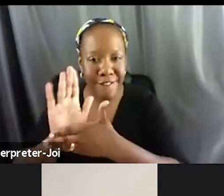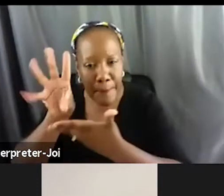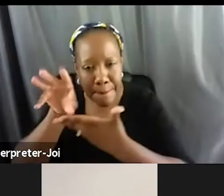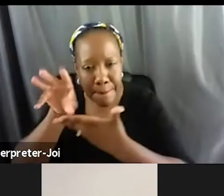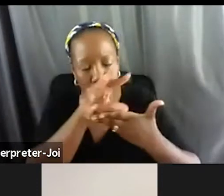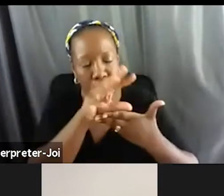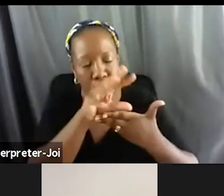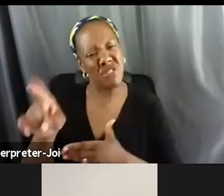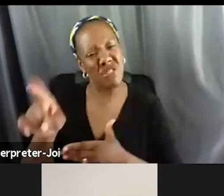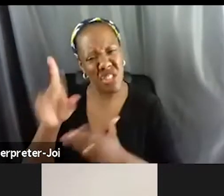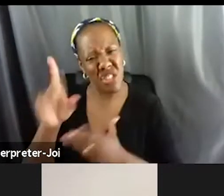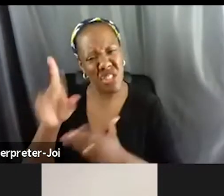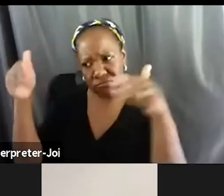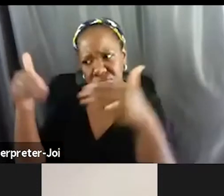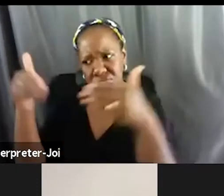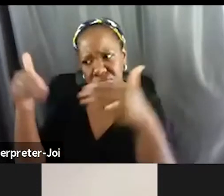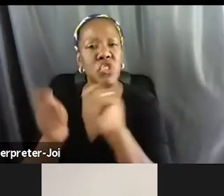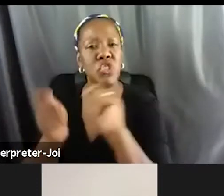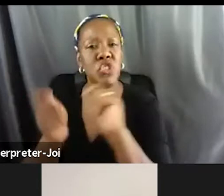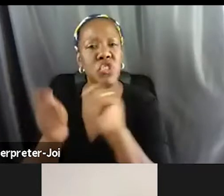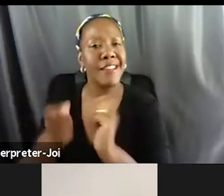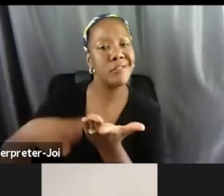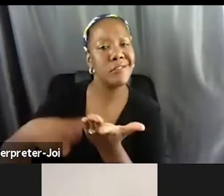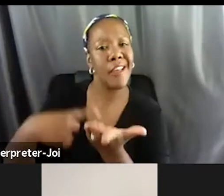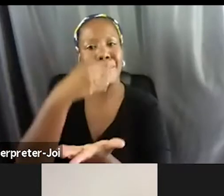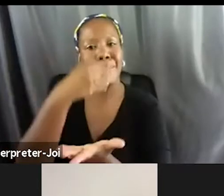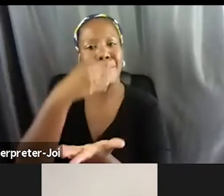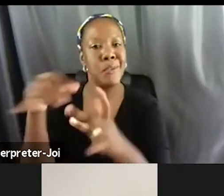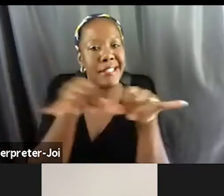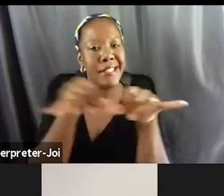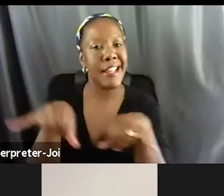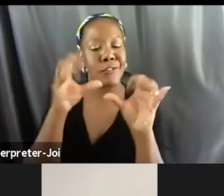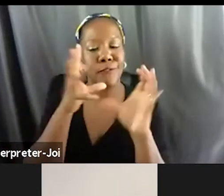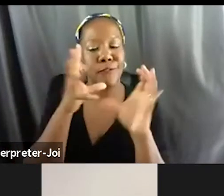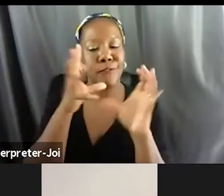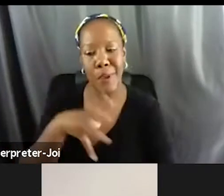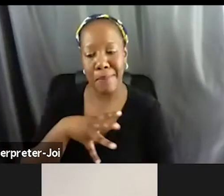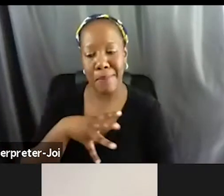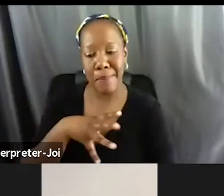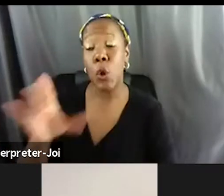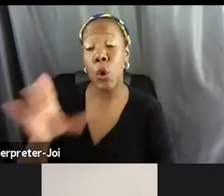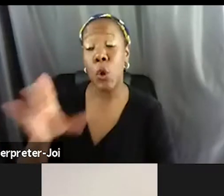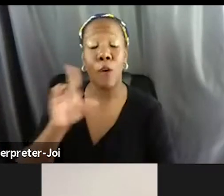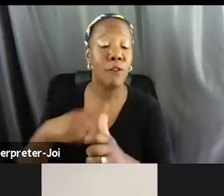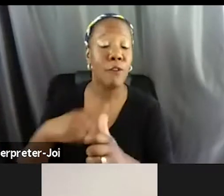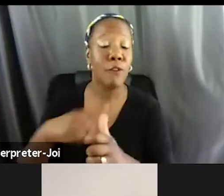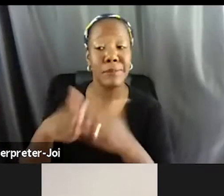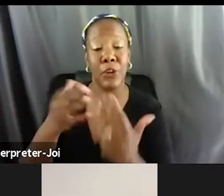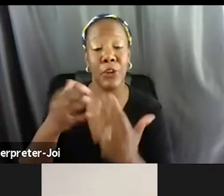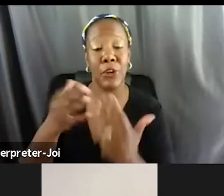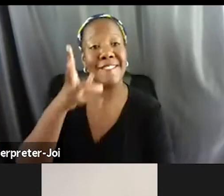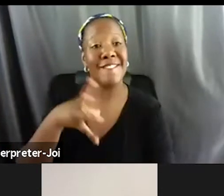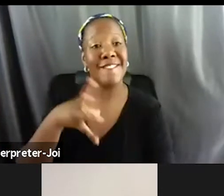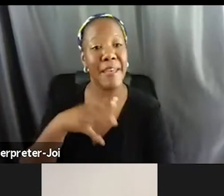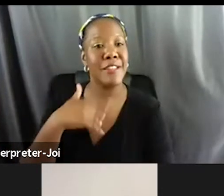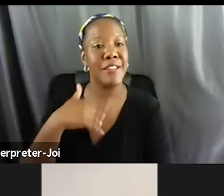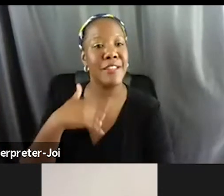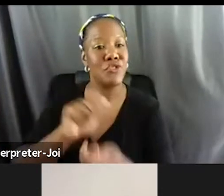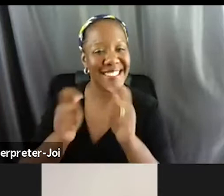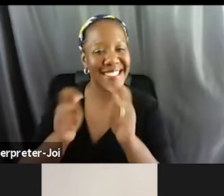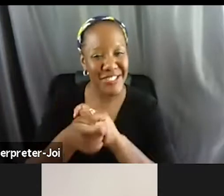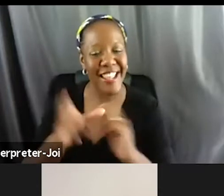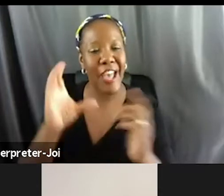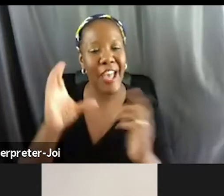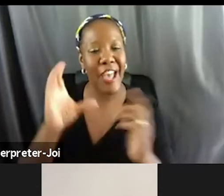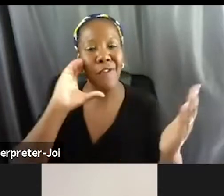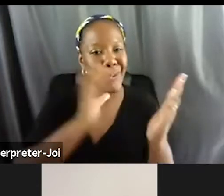beauty standards for women. After the success of Alicia's first book, Feminine Transitions, a photographic celebration of natural